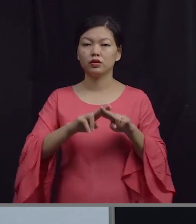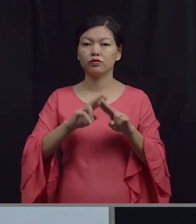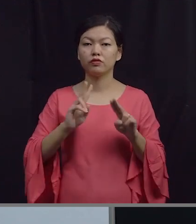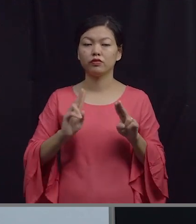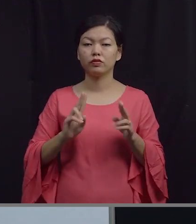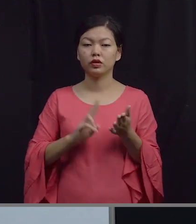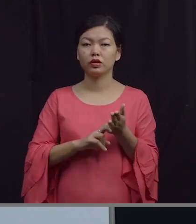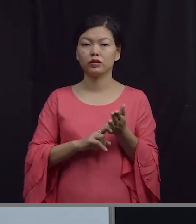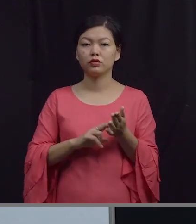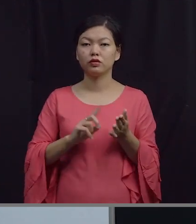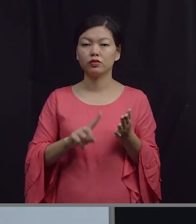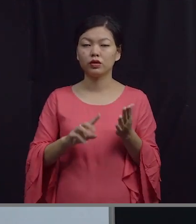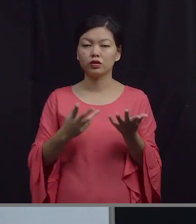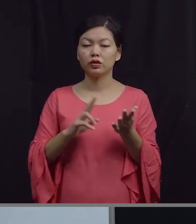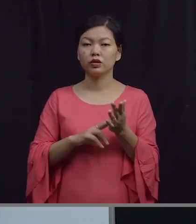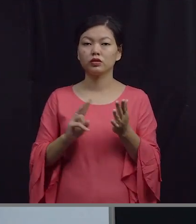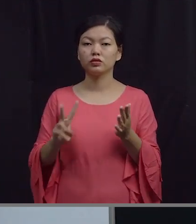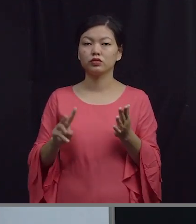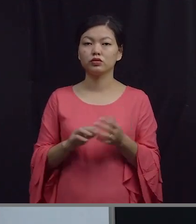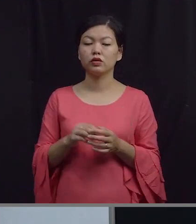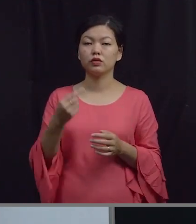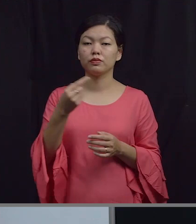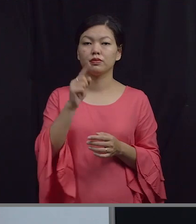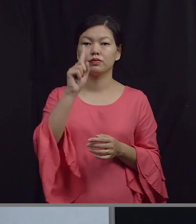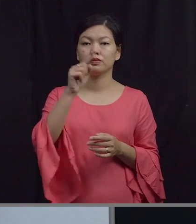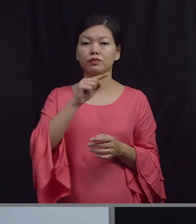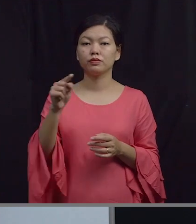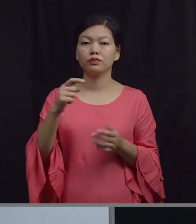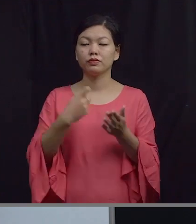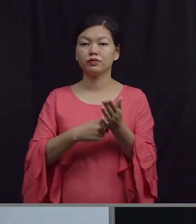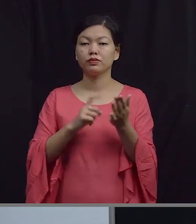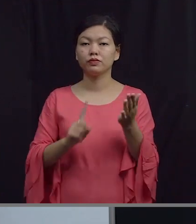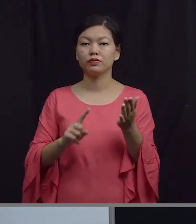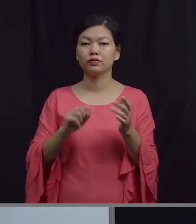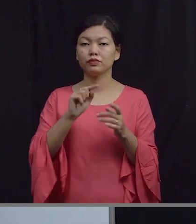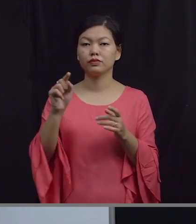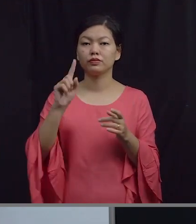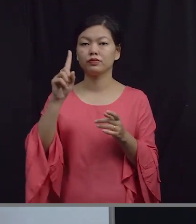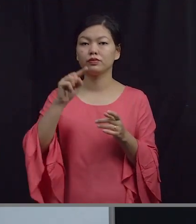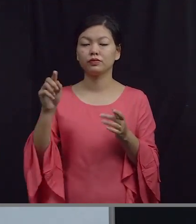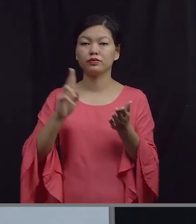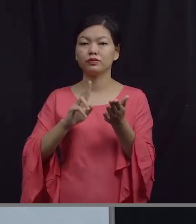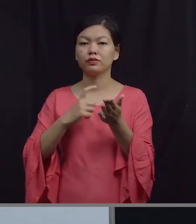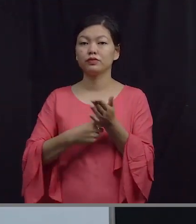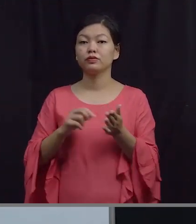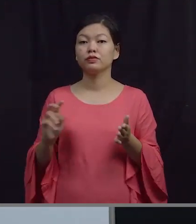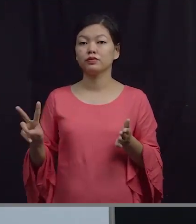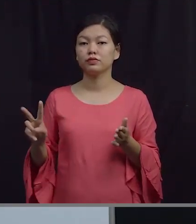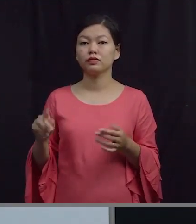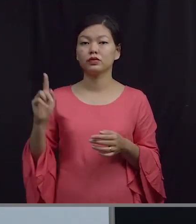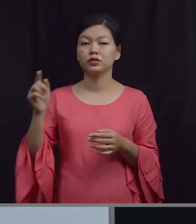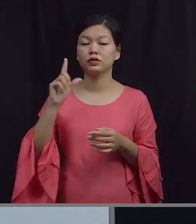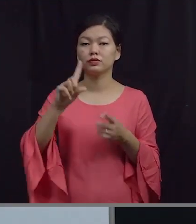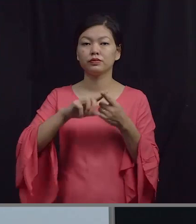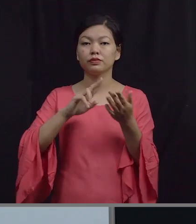you can directly write n1 also, minus 1 by r1 minus 1 by r2. This is the formula. This is called lens